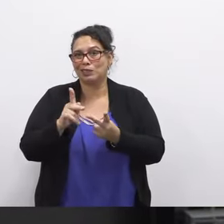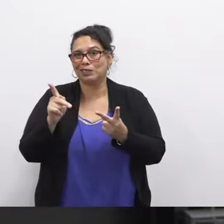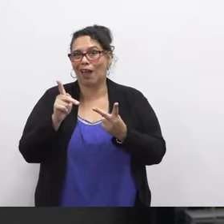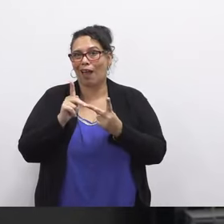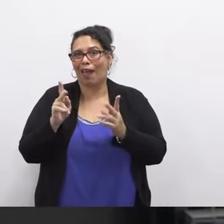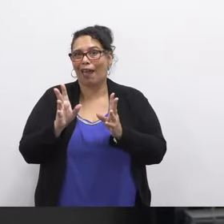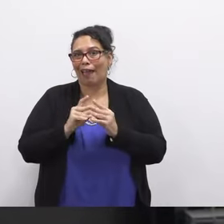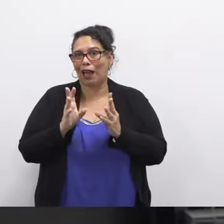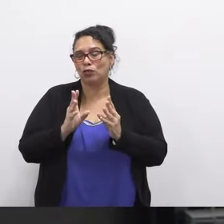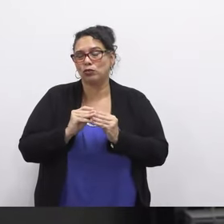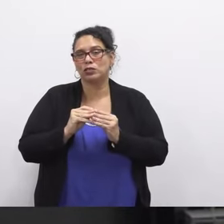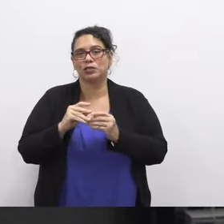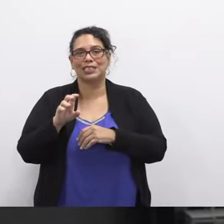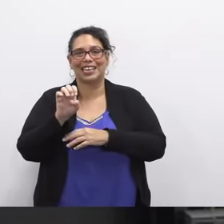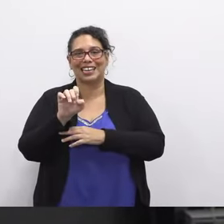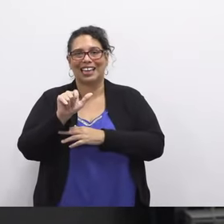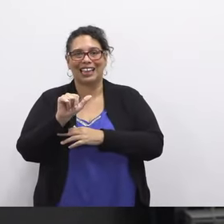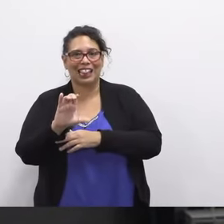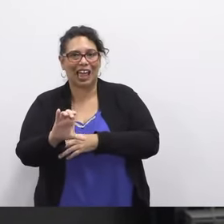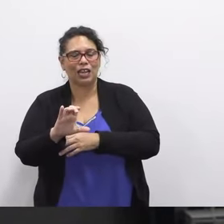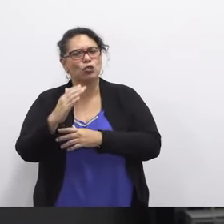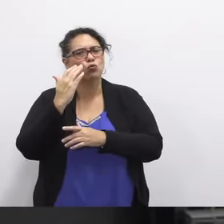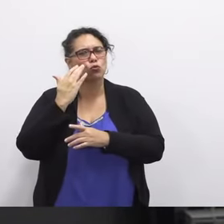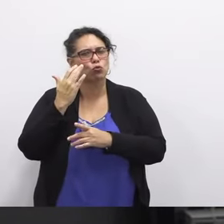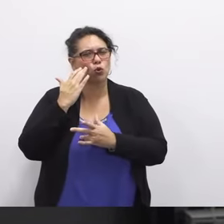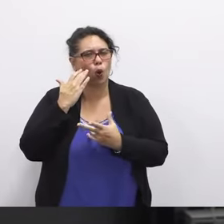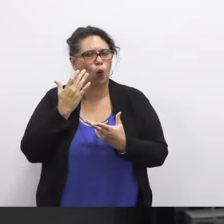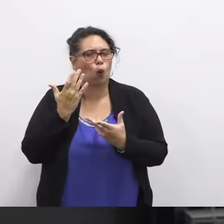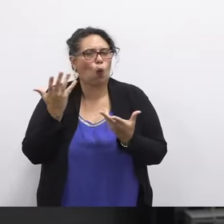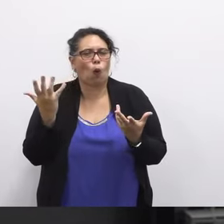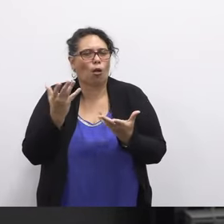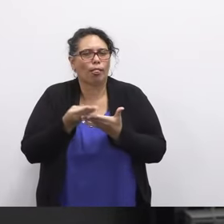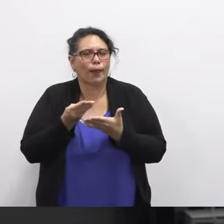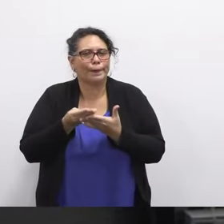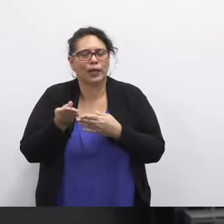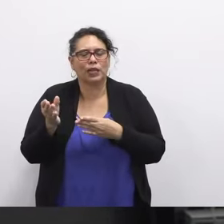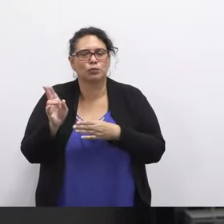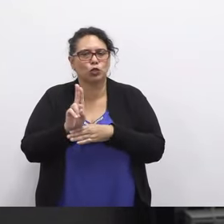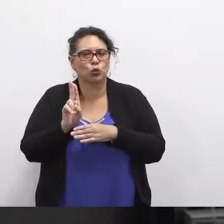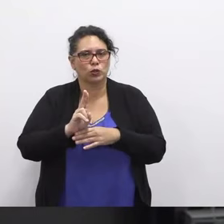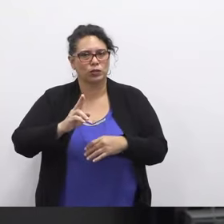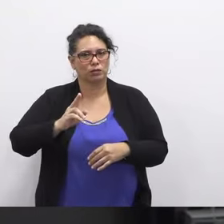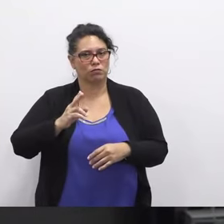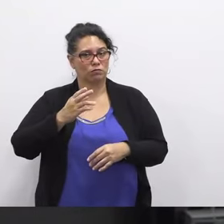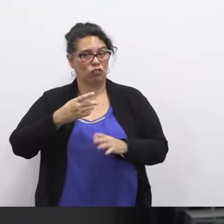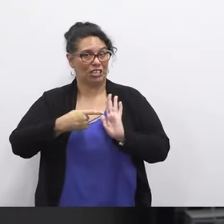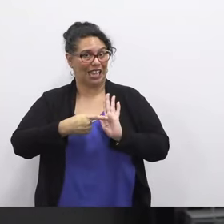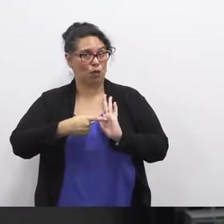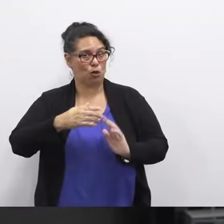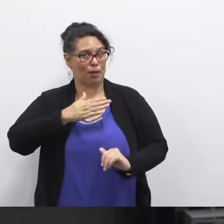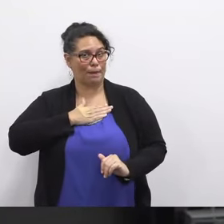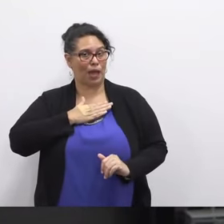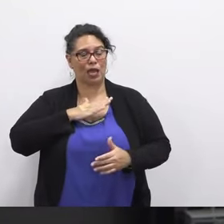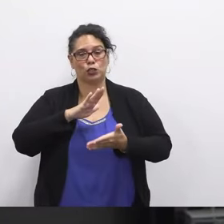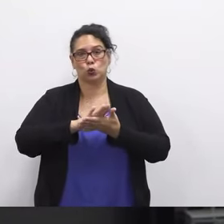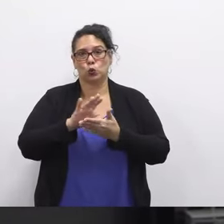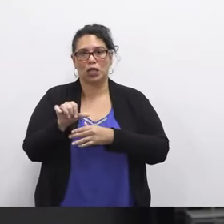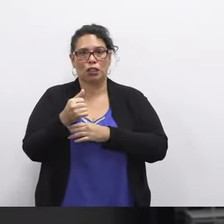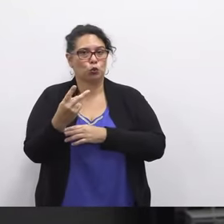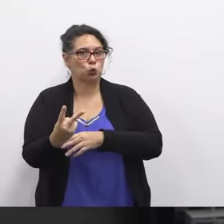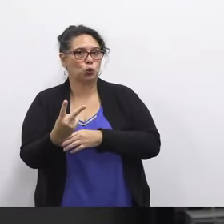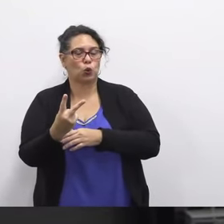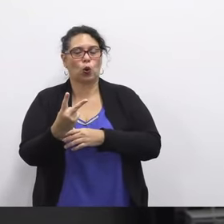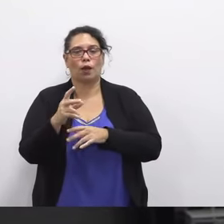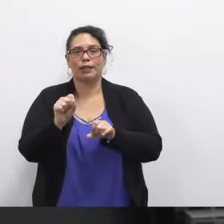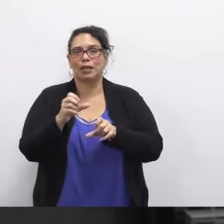that these resources are being used. What I do know is that, for example, at my school site and the other school site, I was able to